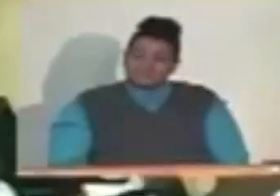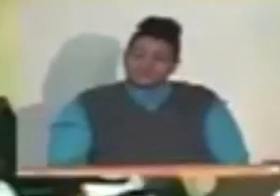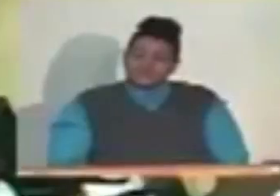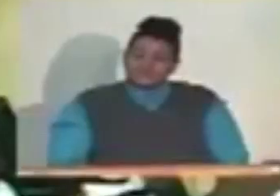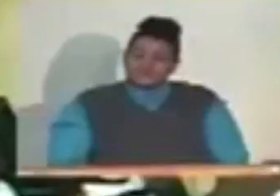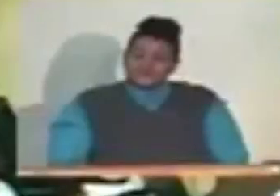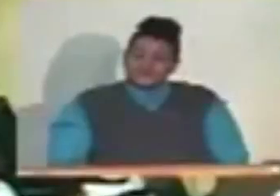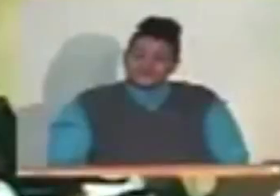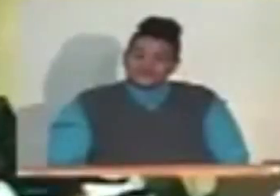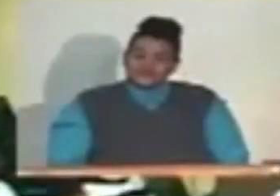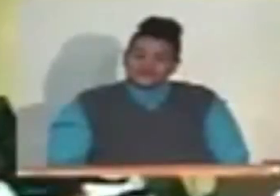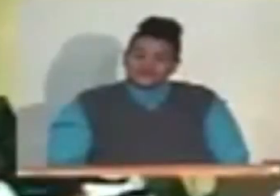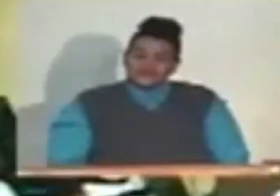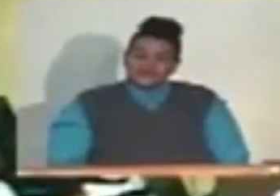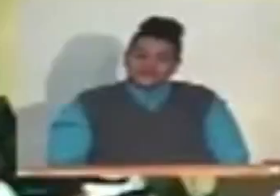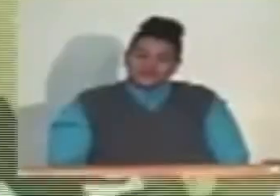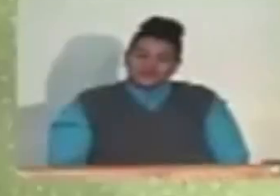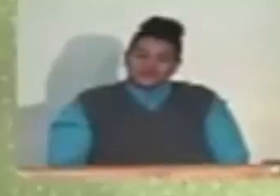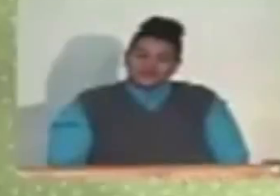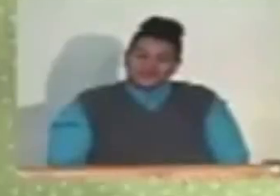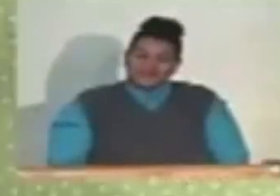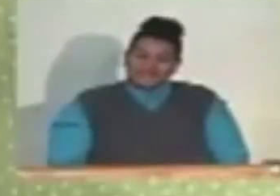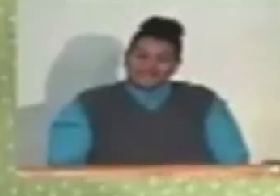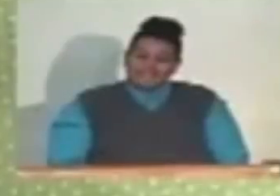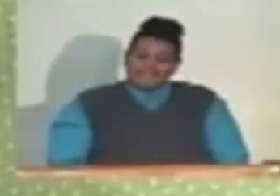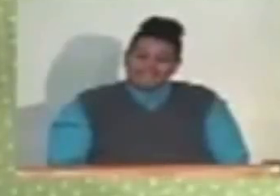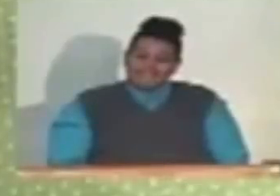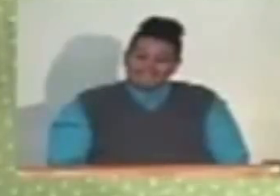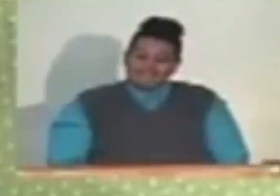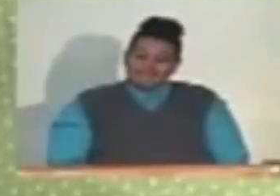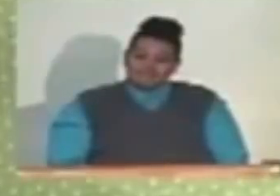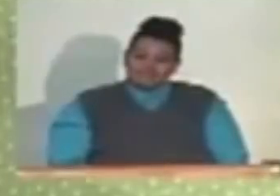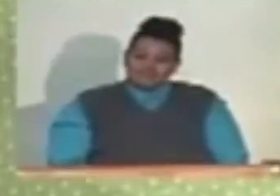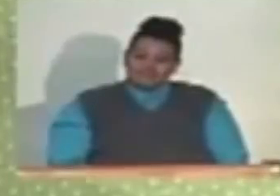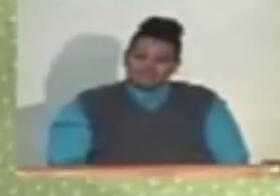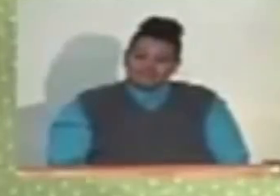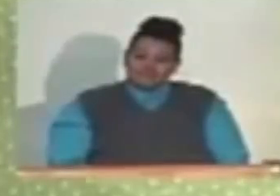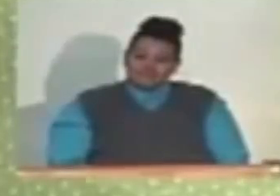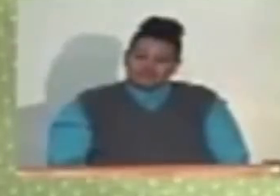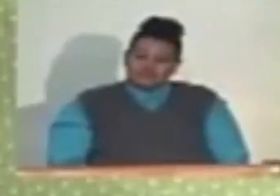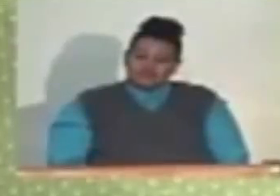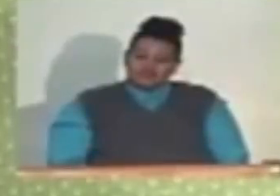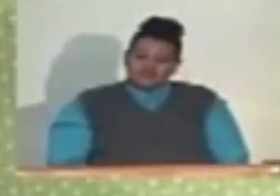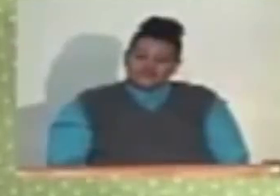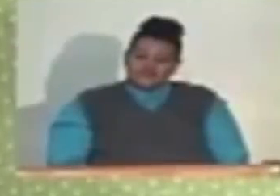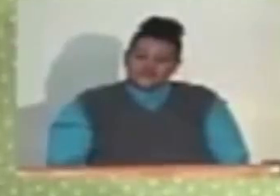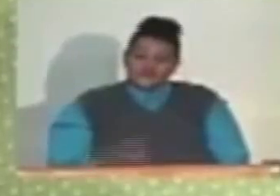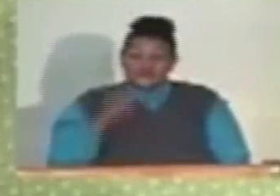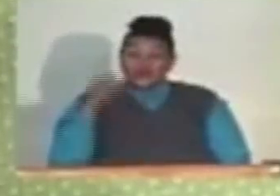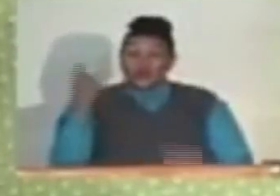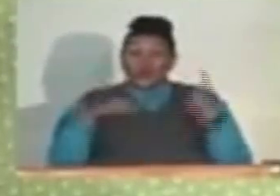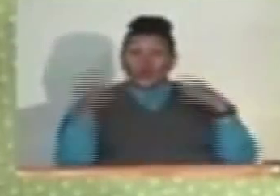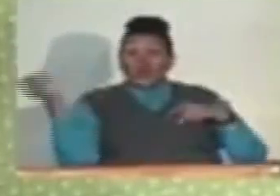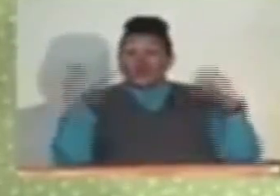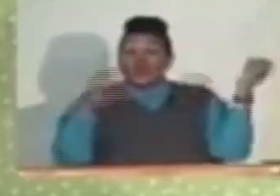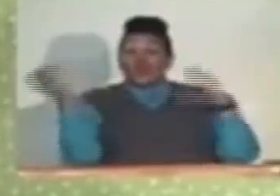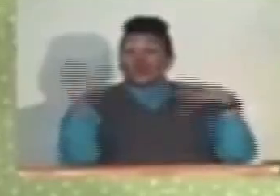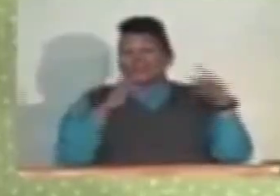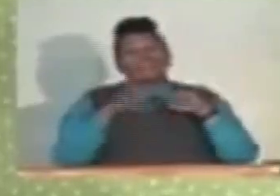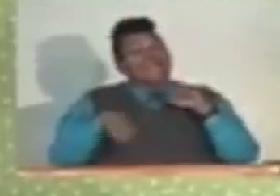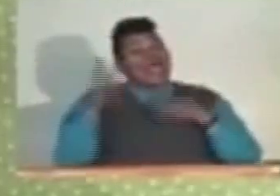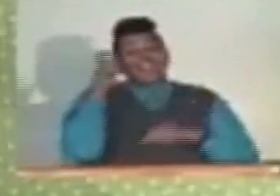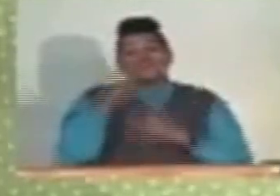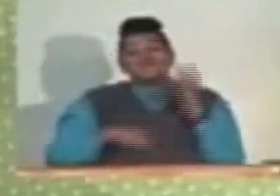Dr. Phillips, please address the speaker. Please address me. Mr. Speaker. Stop